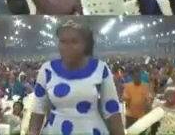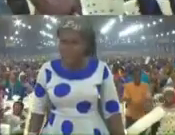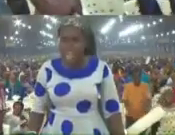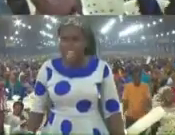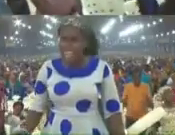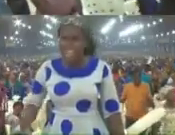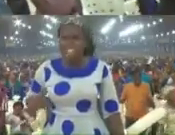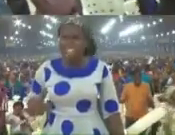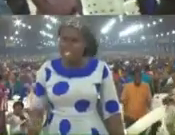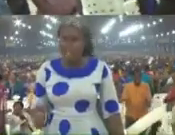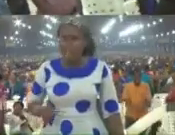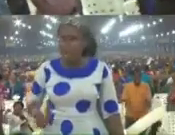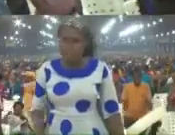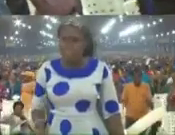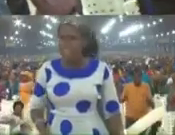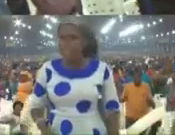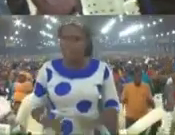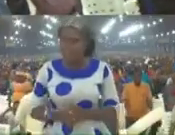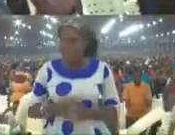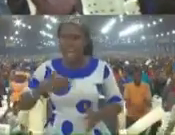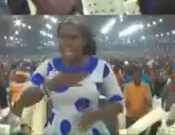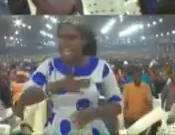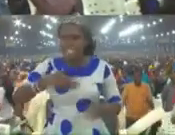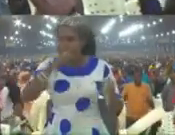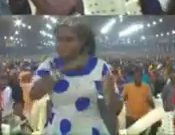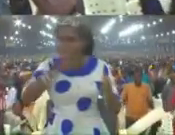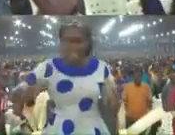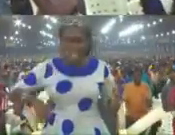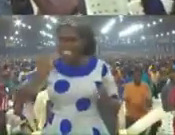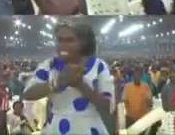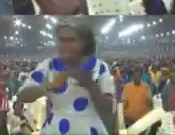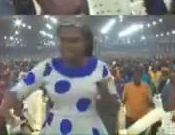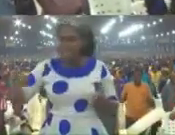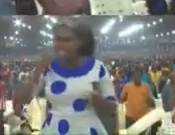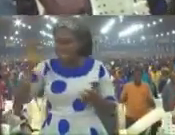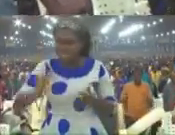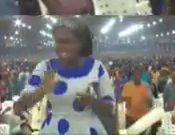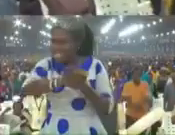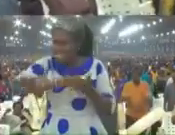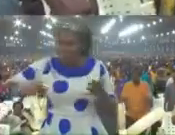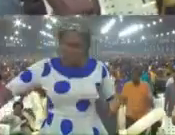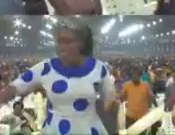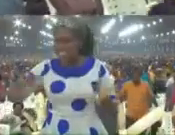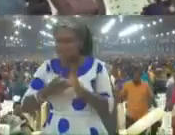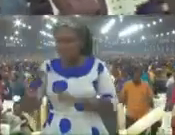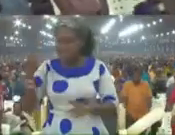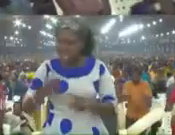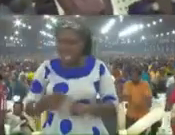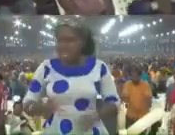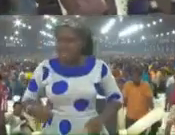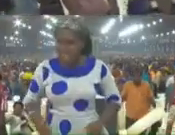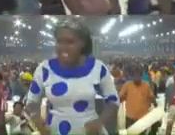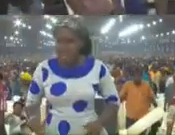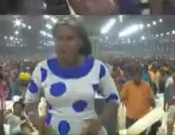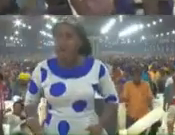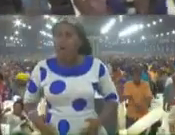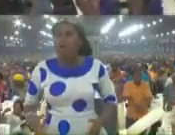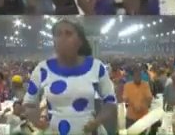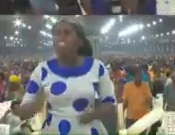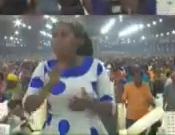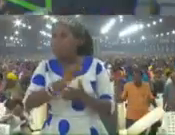Please, Lord, leave the siege. Leave the siege over me. Leave the siege over my